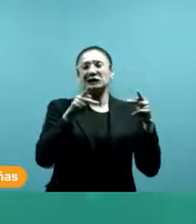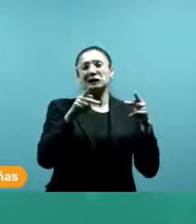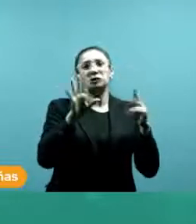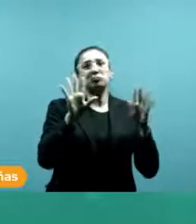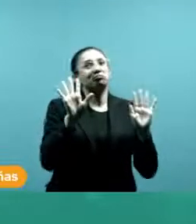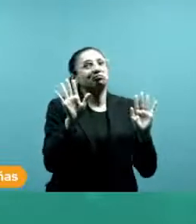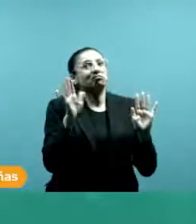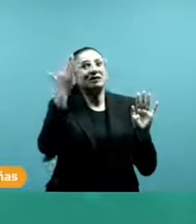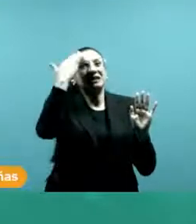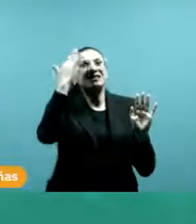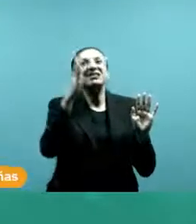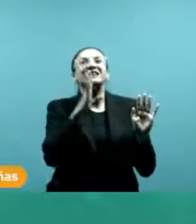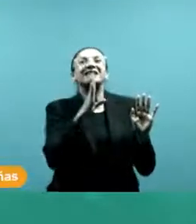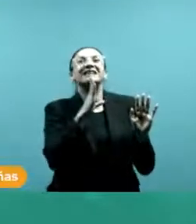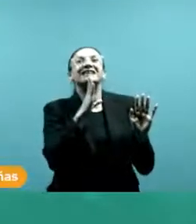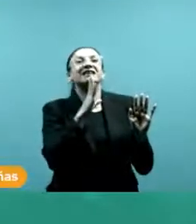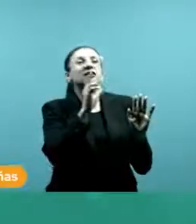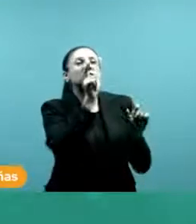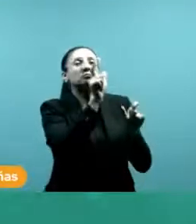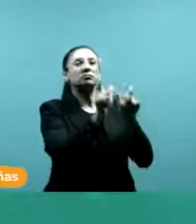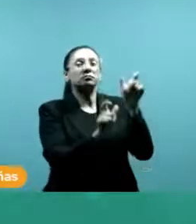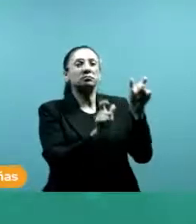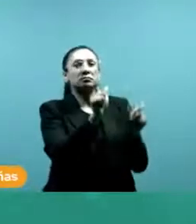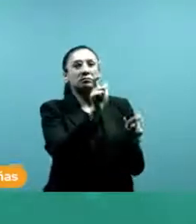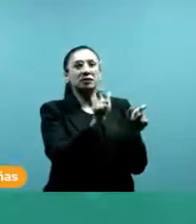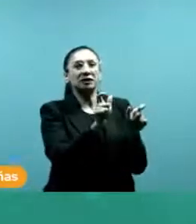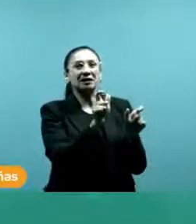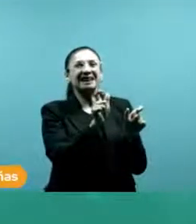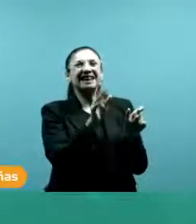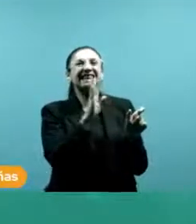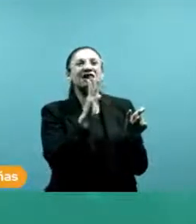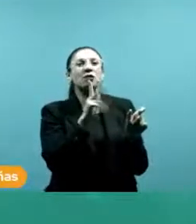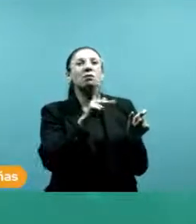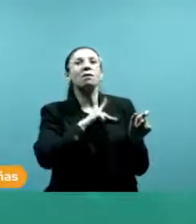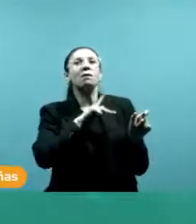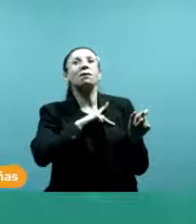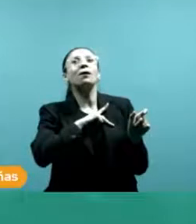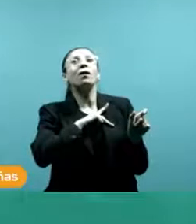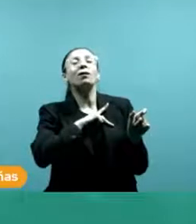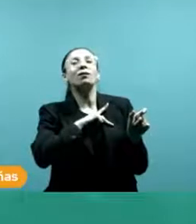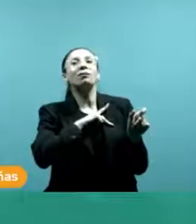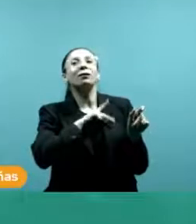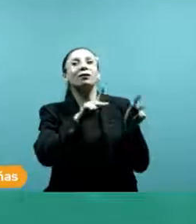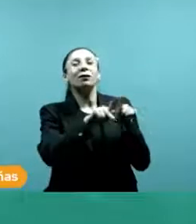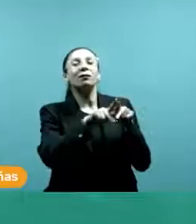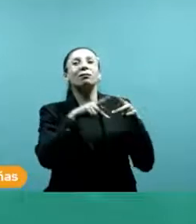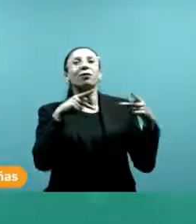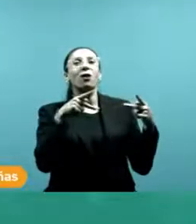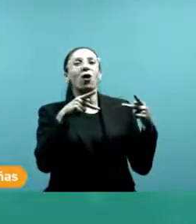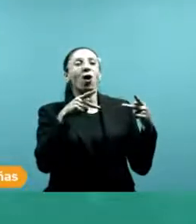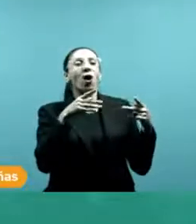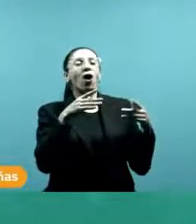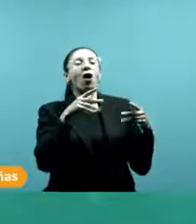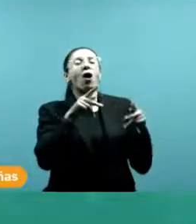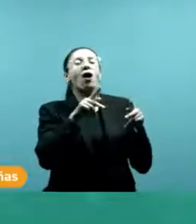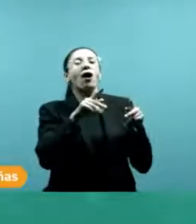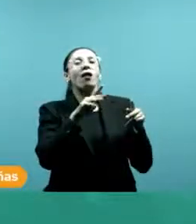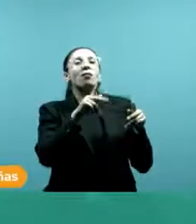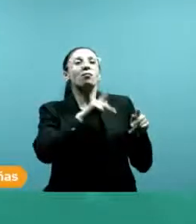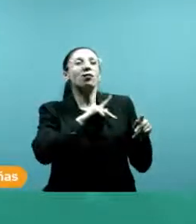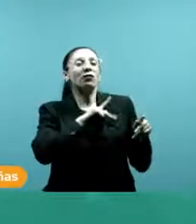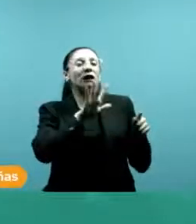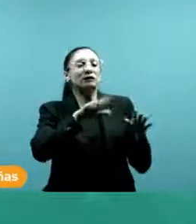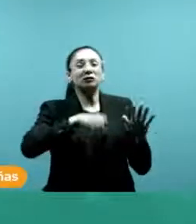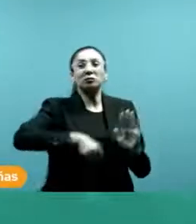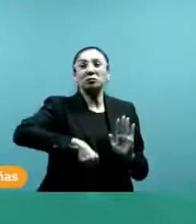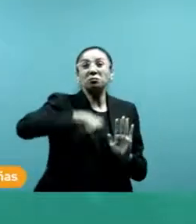the suitcase, persona, but it is a trace of a person. It is a small era de la maleta, sign of something that